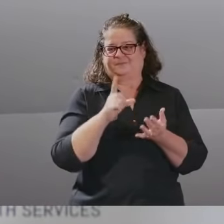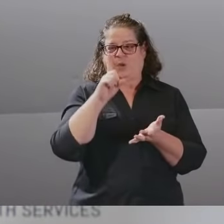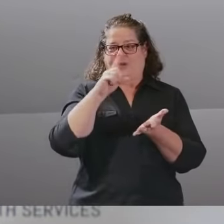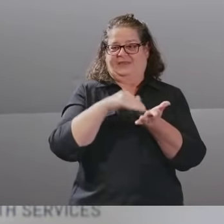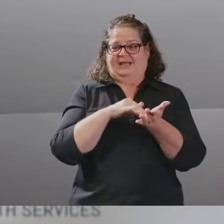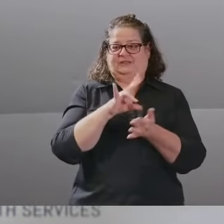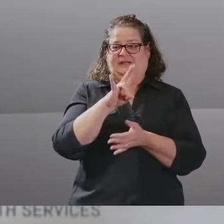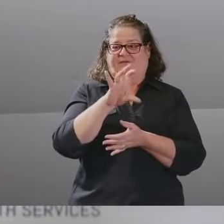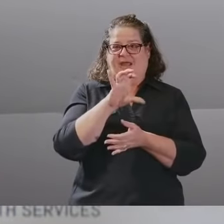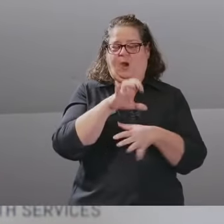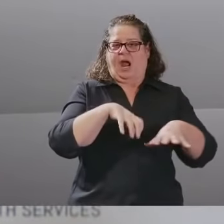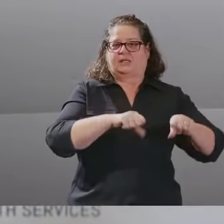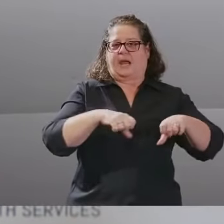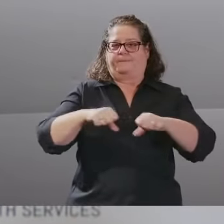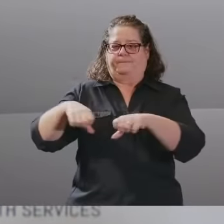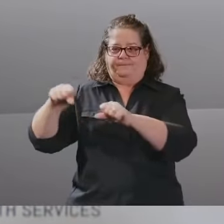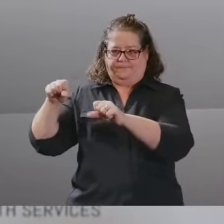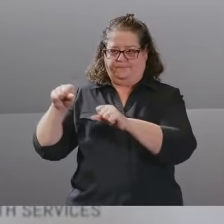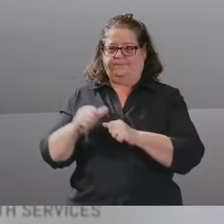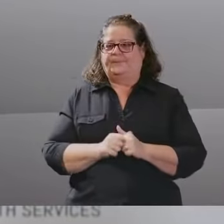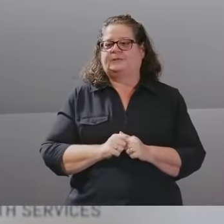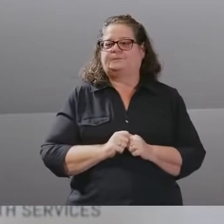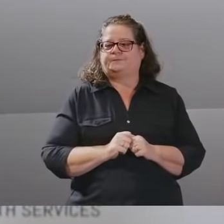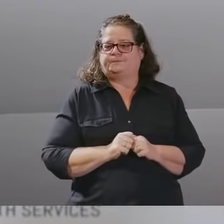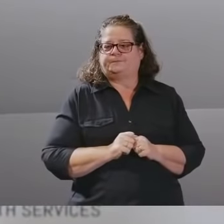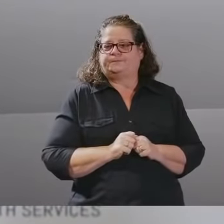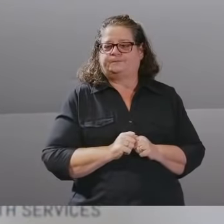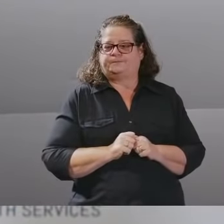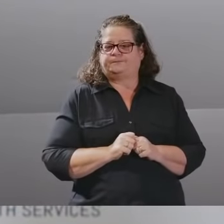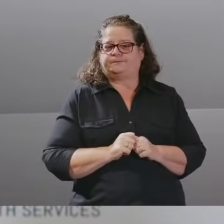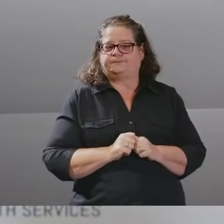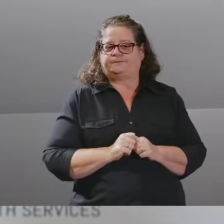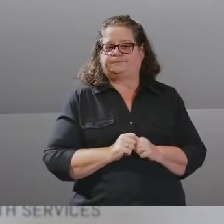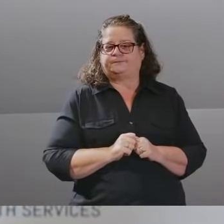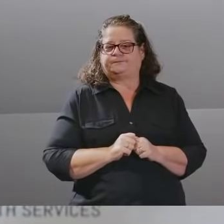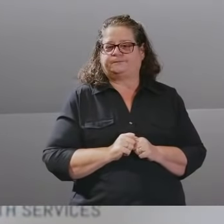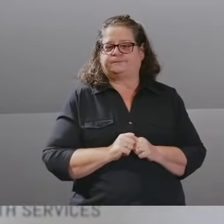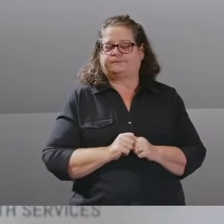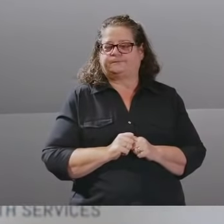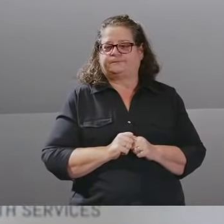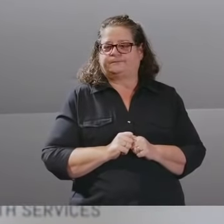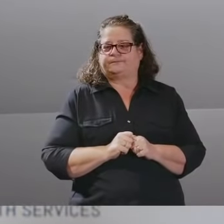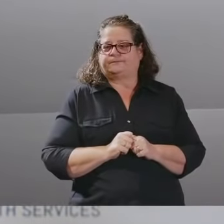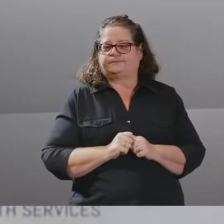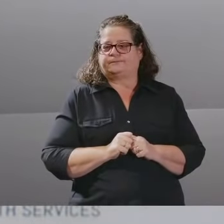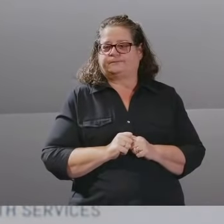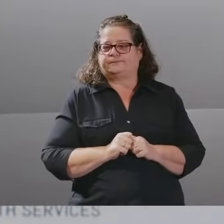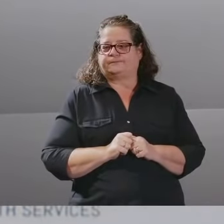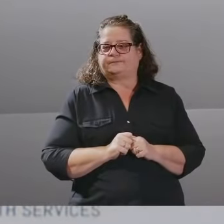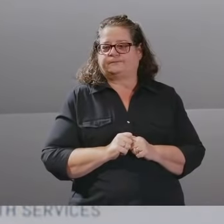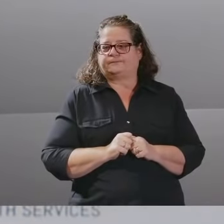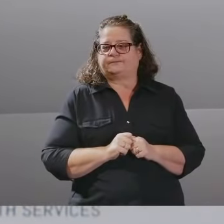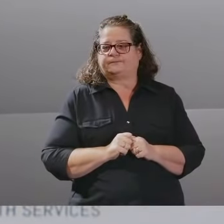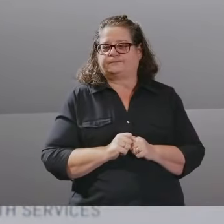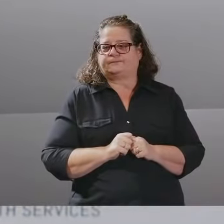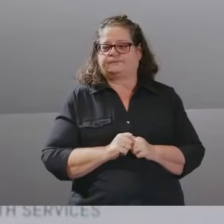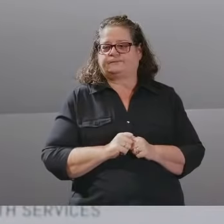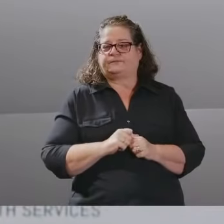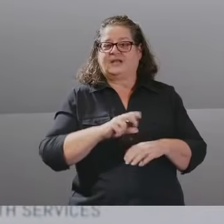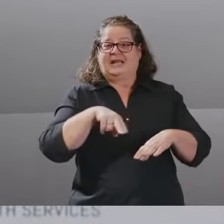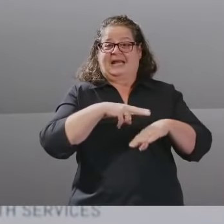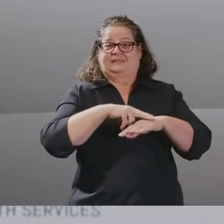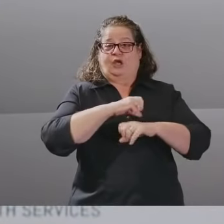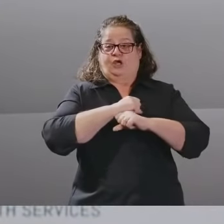And more than 730 members of our brave Arizona National Guard are deployed across the state